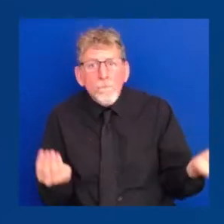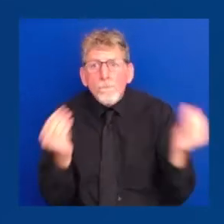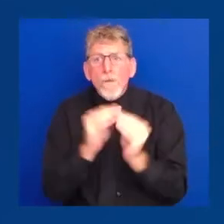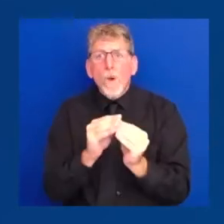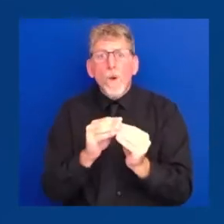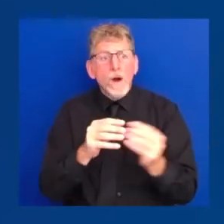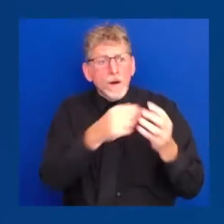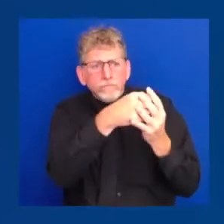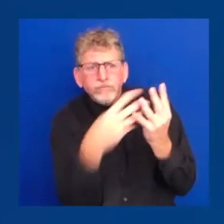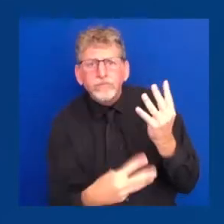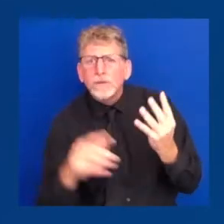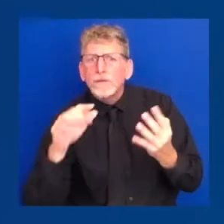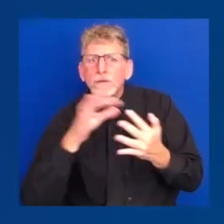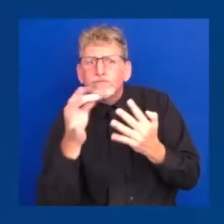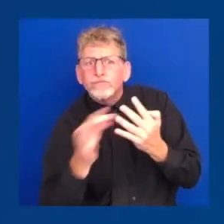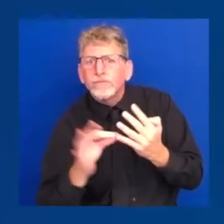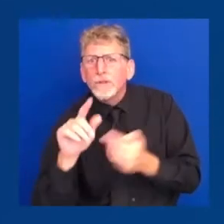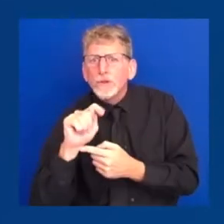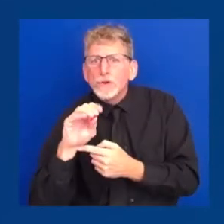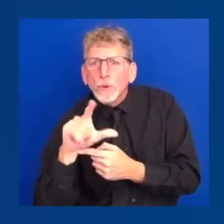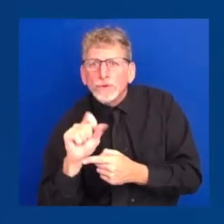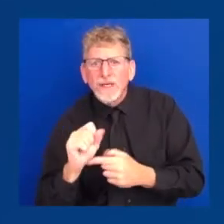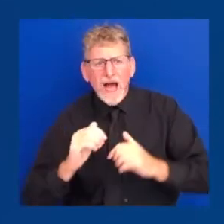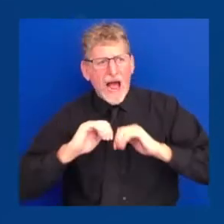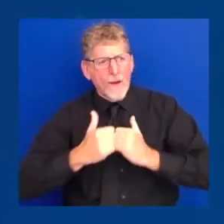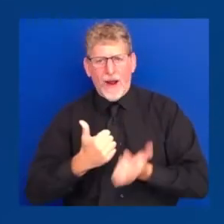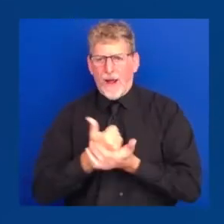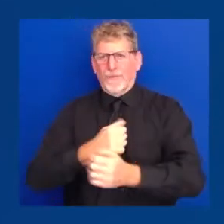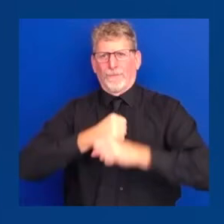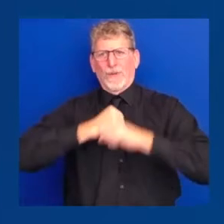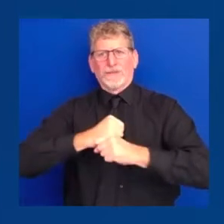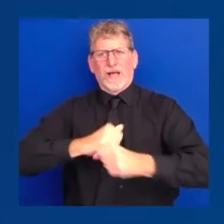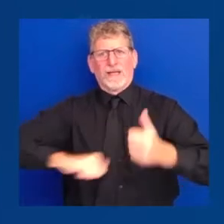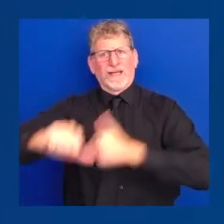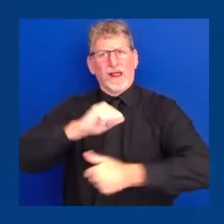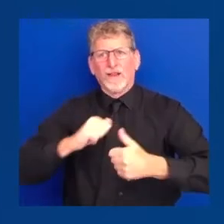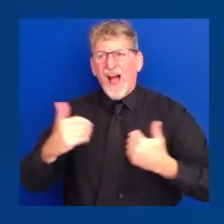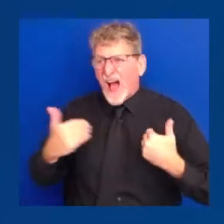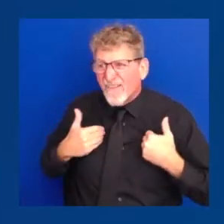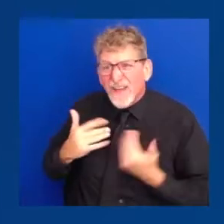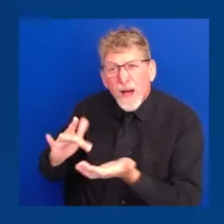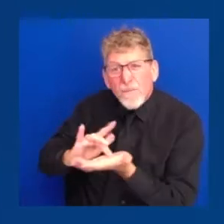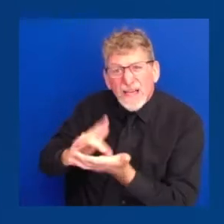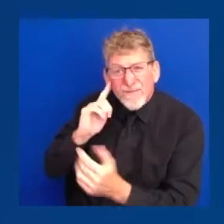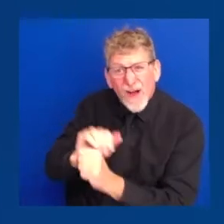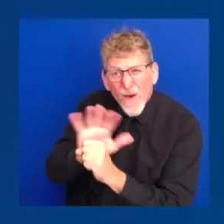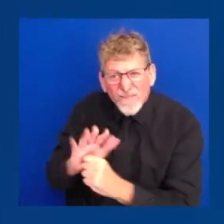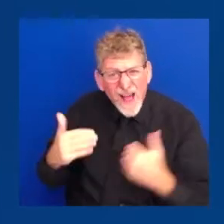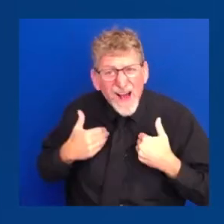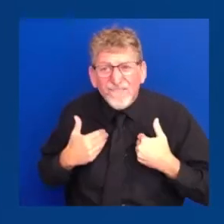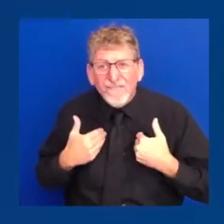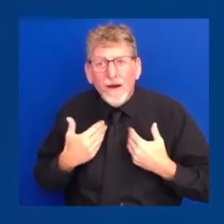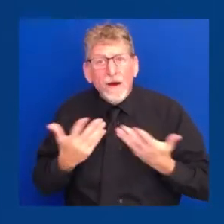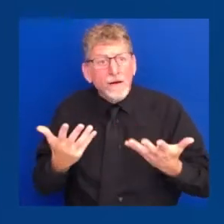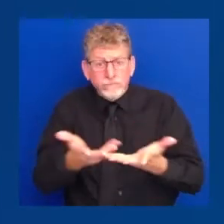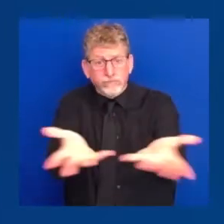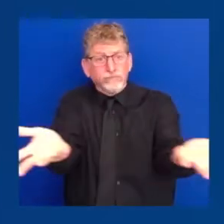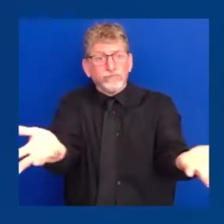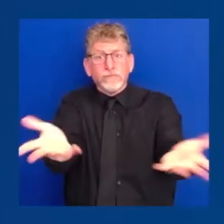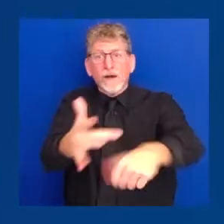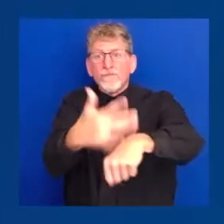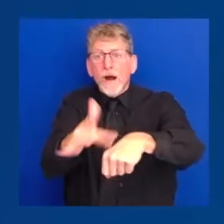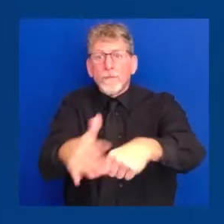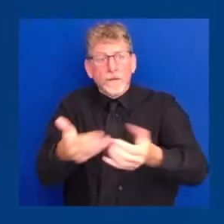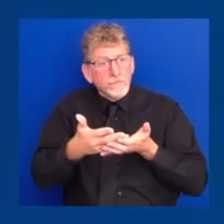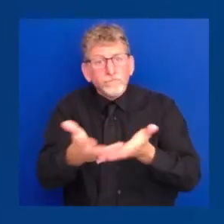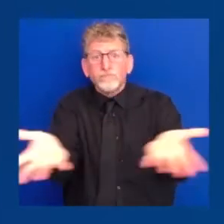COVID-19. They're widely available for the American people. And with Congress's help, the President's plan